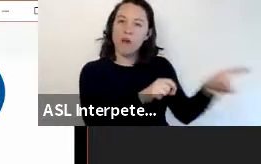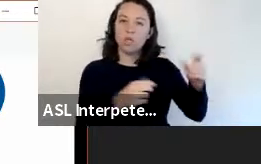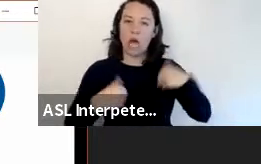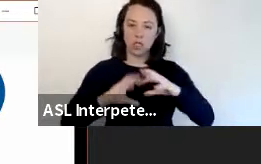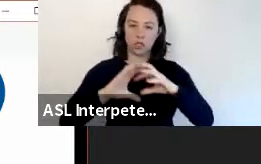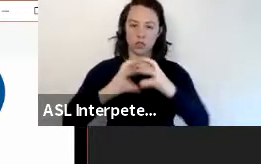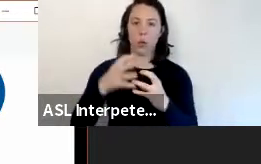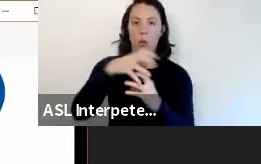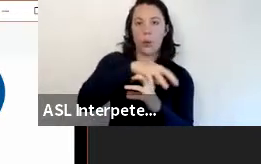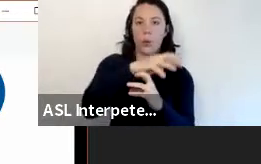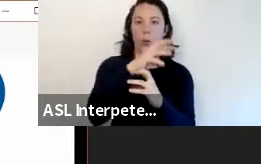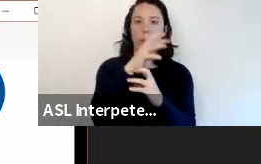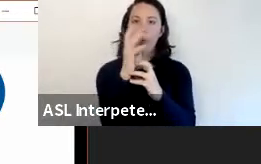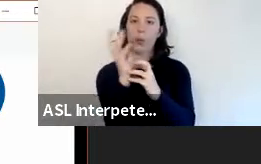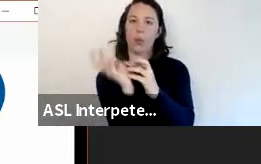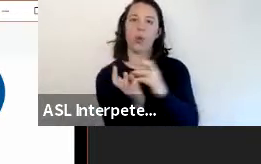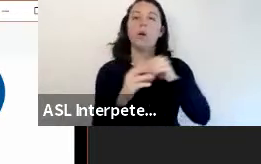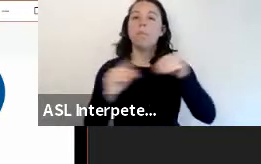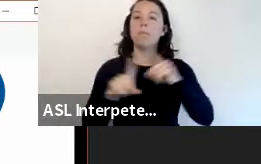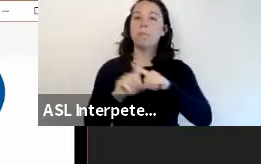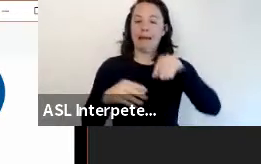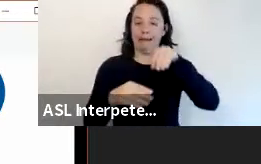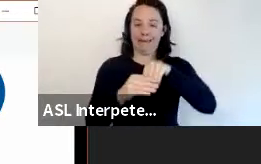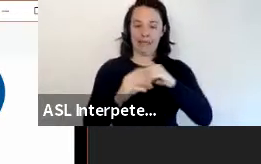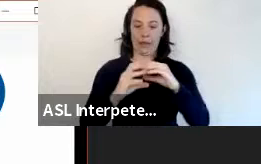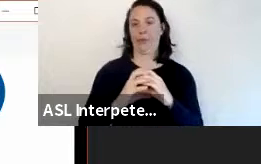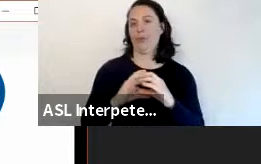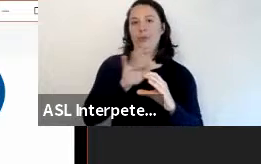time. It's been used for different vaccines,